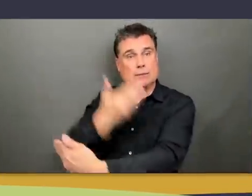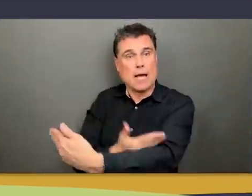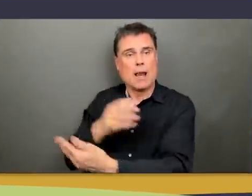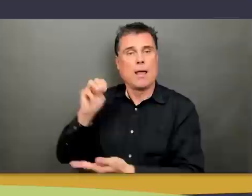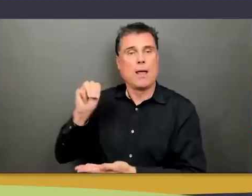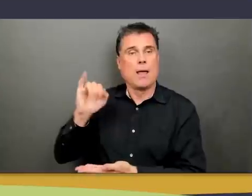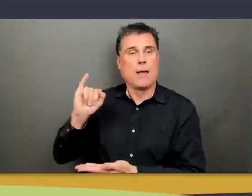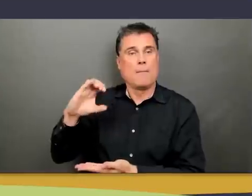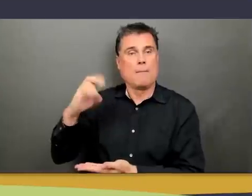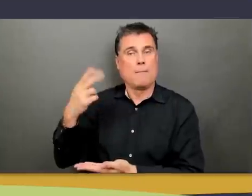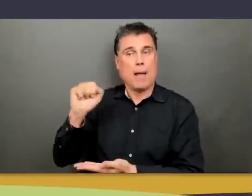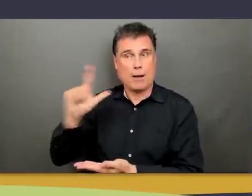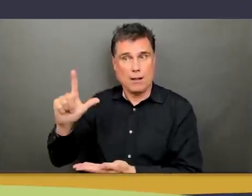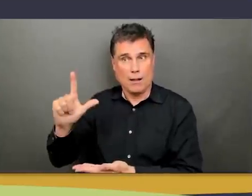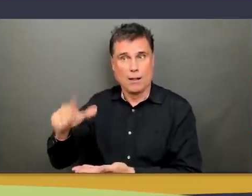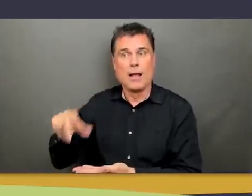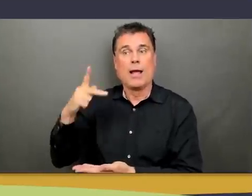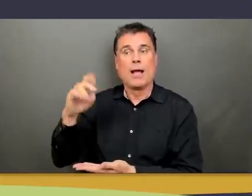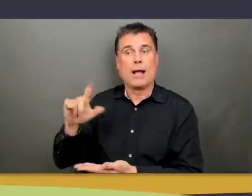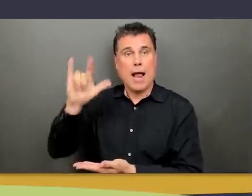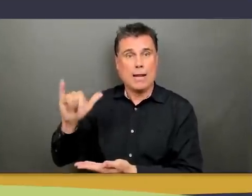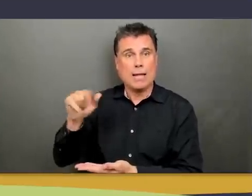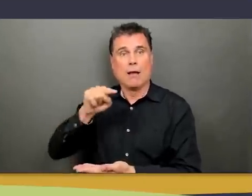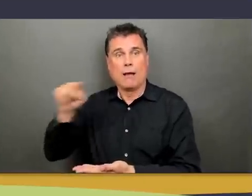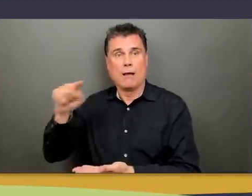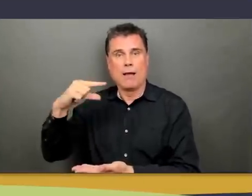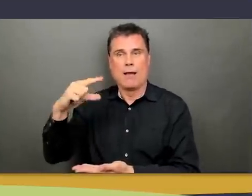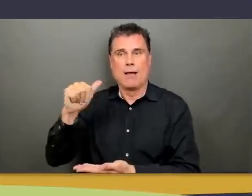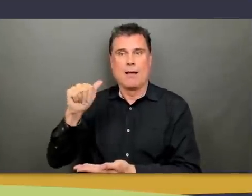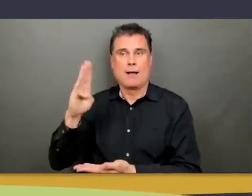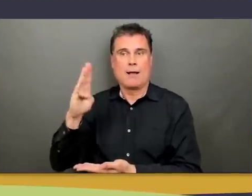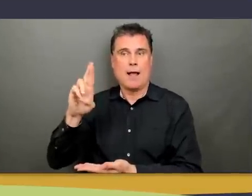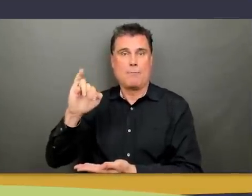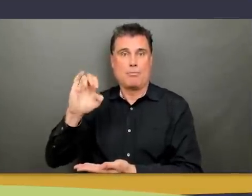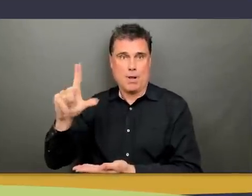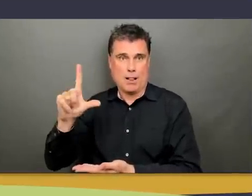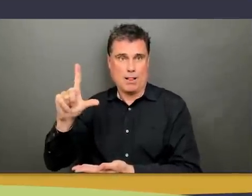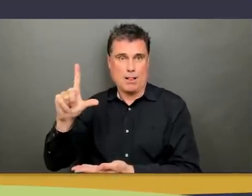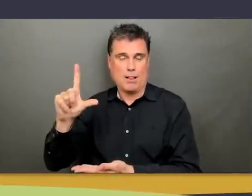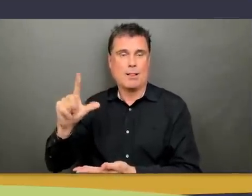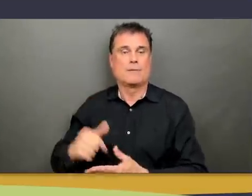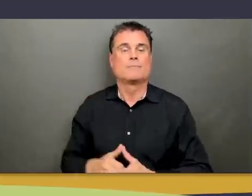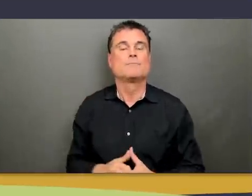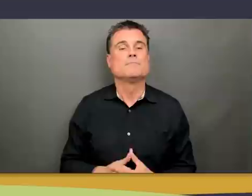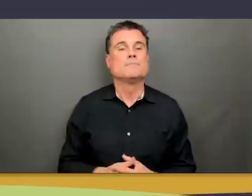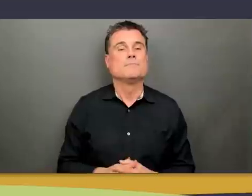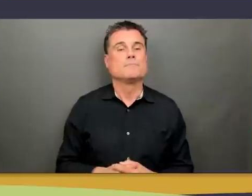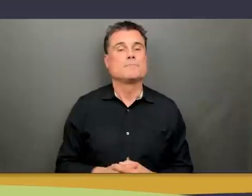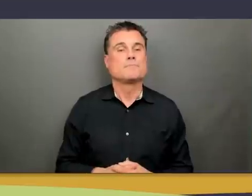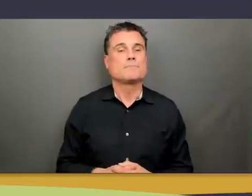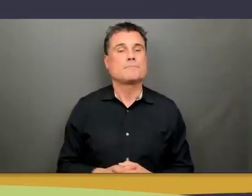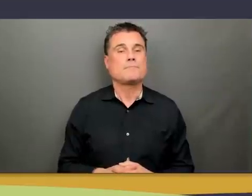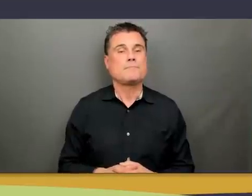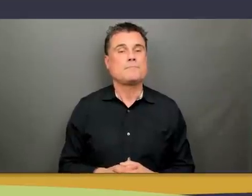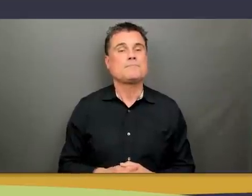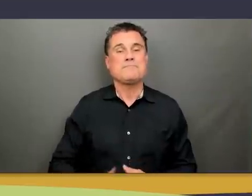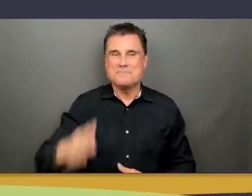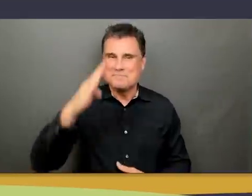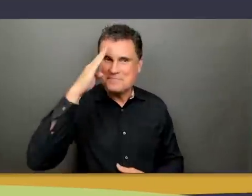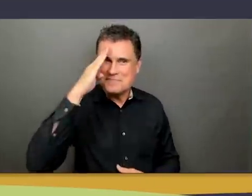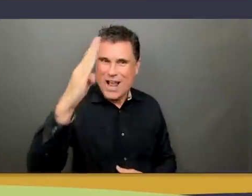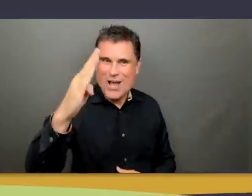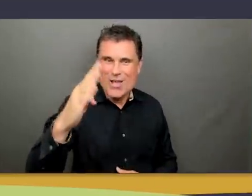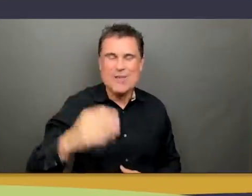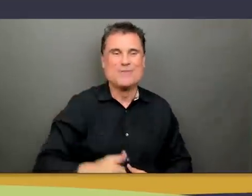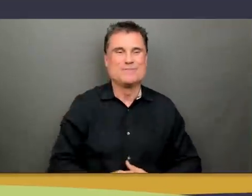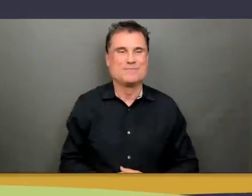event. Well, see, I'll start with my traditional name. My traditional name is Slosselton, originally from